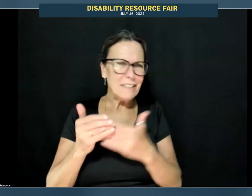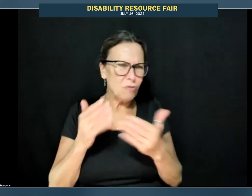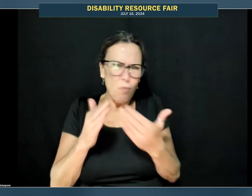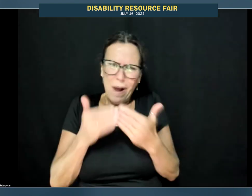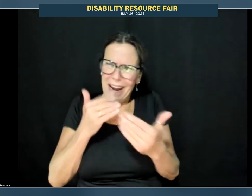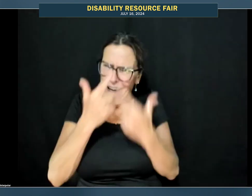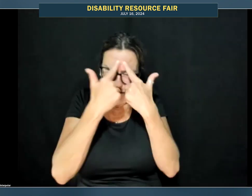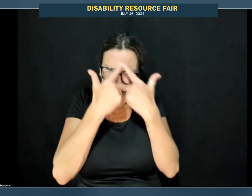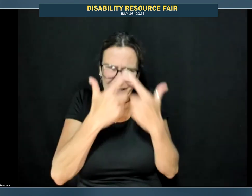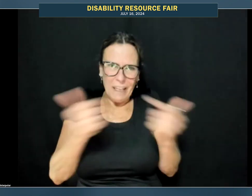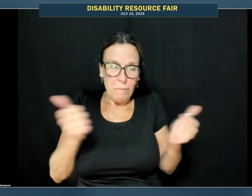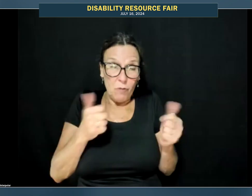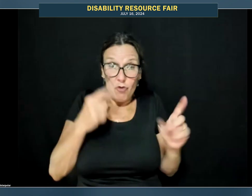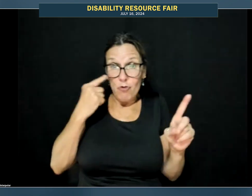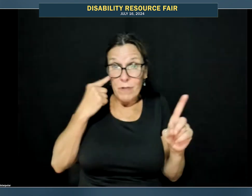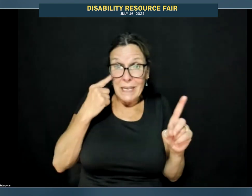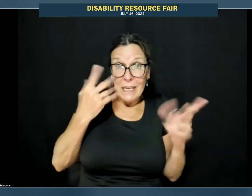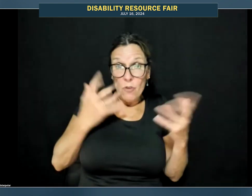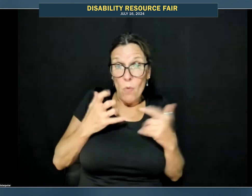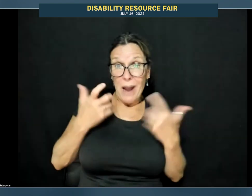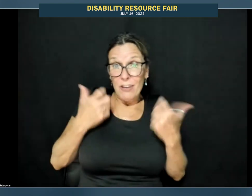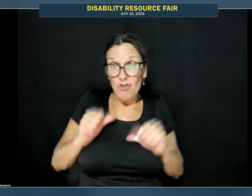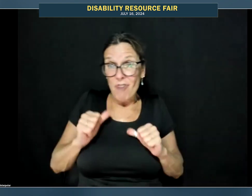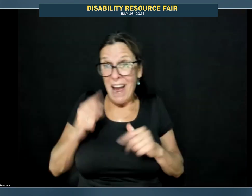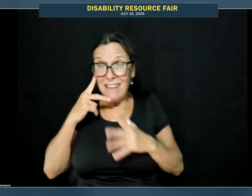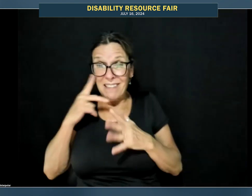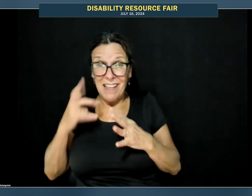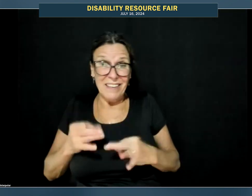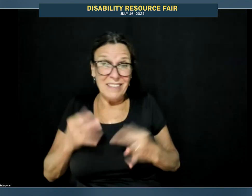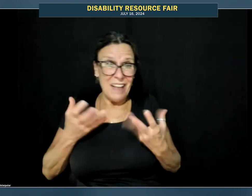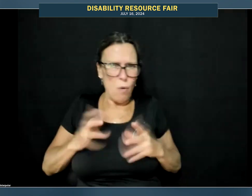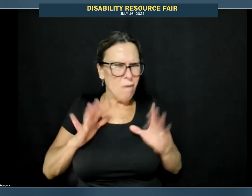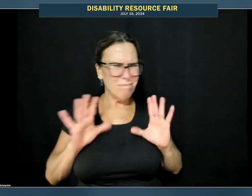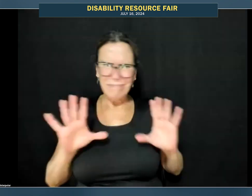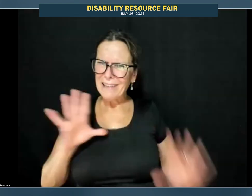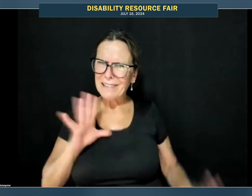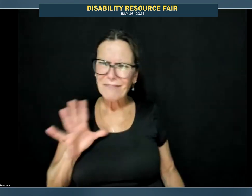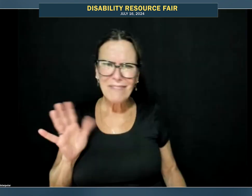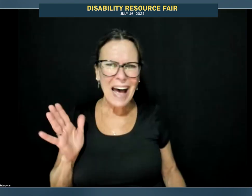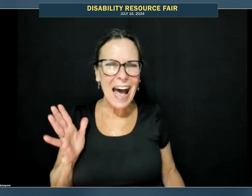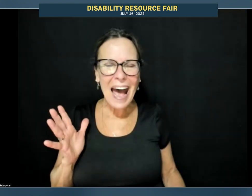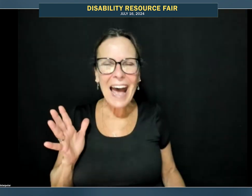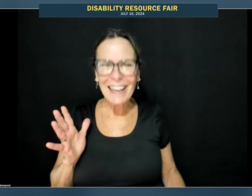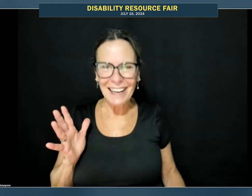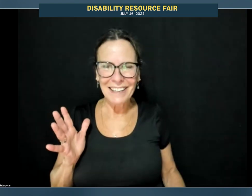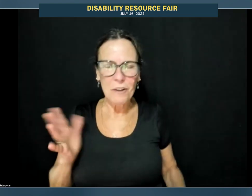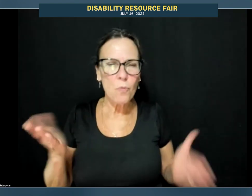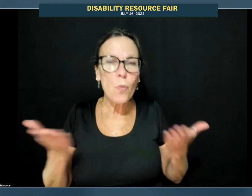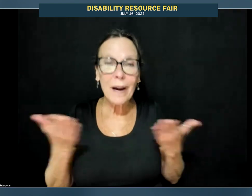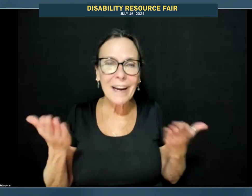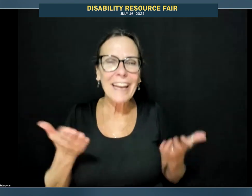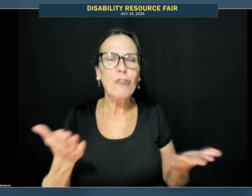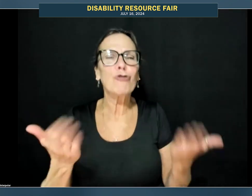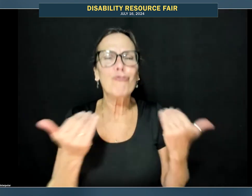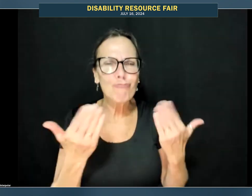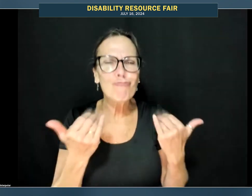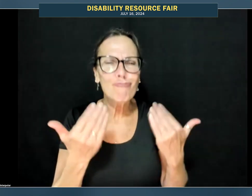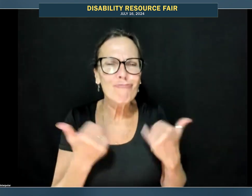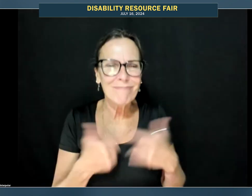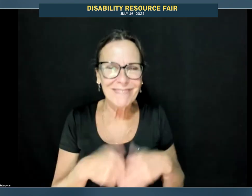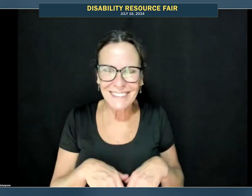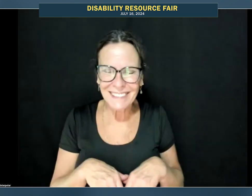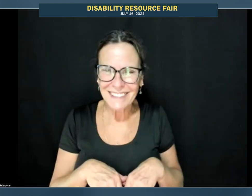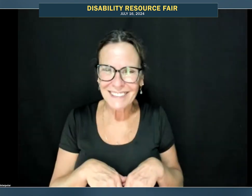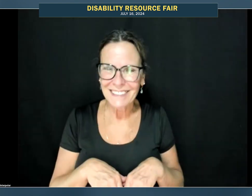thinks they want to try and they come out and they decide they don't want to, like, that's okay. You know, we're here to make things possible for people